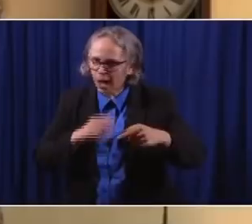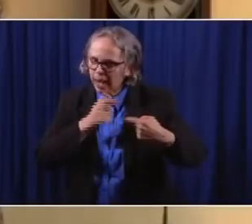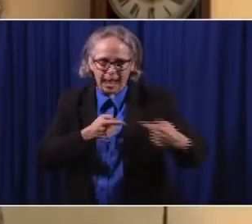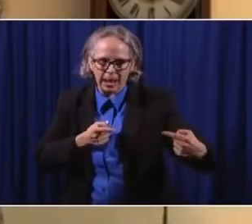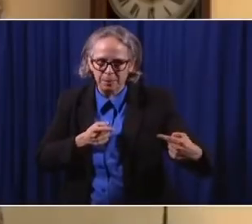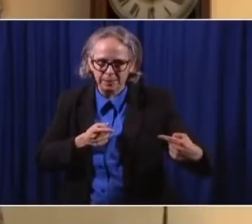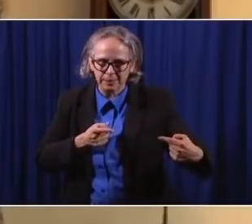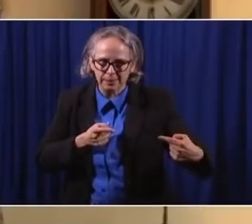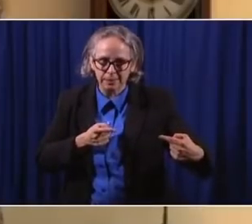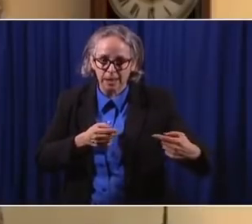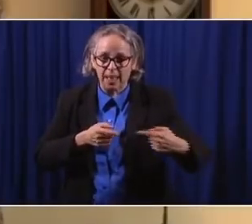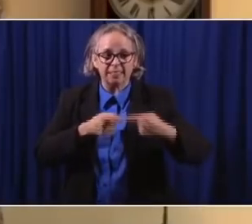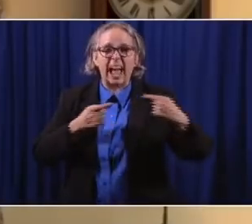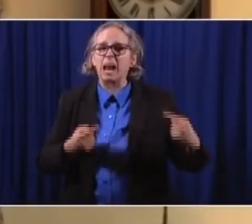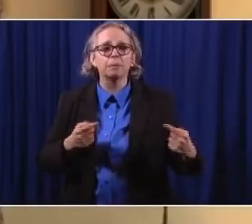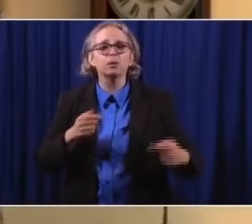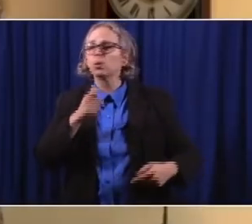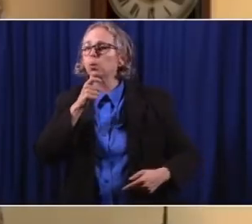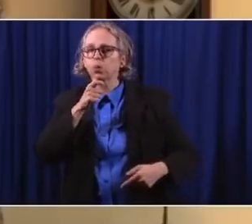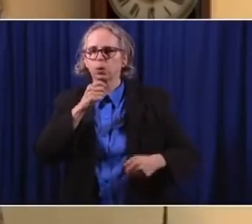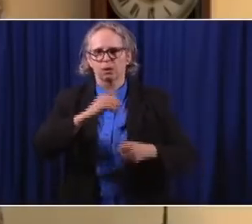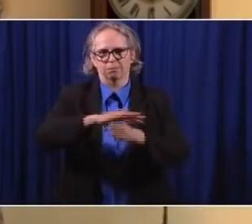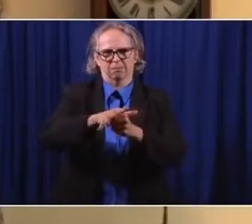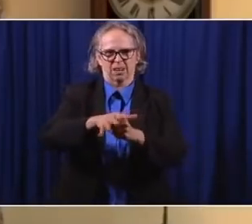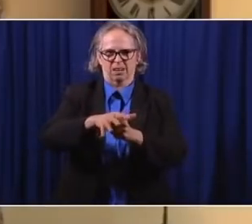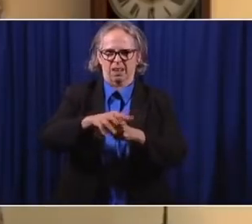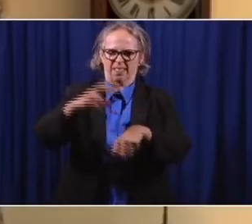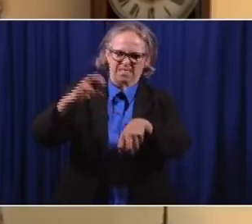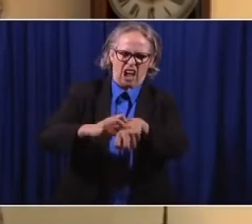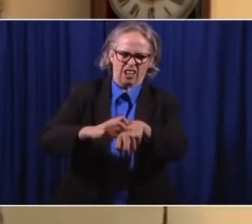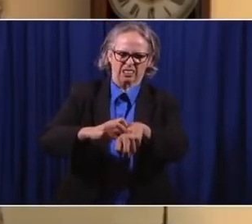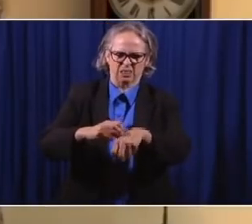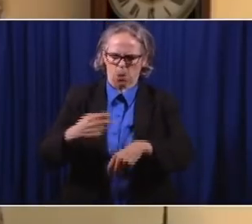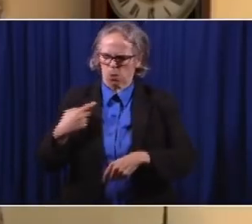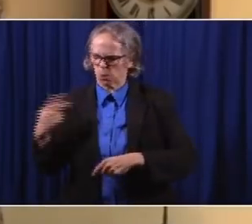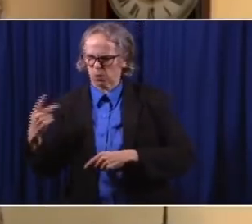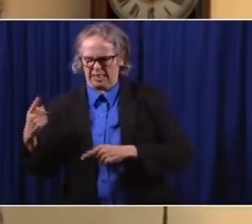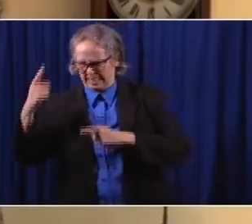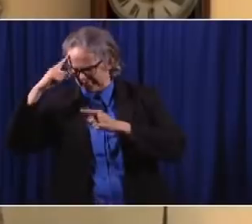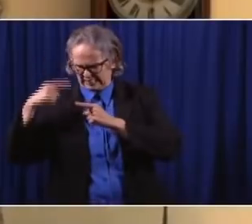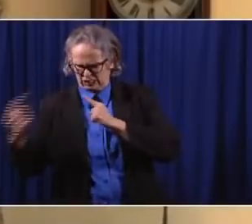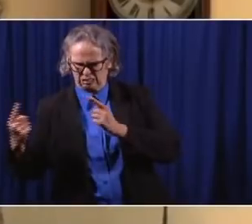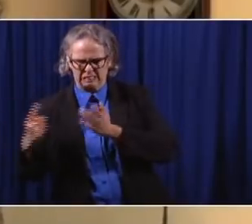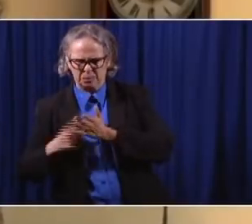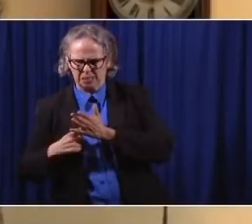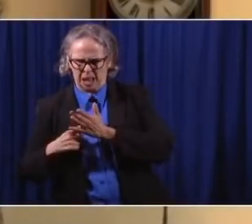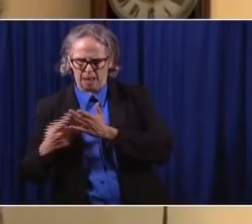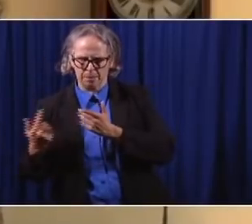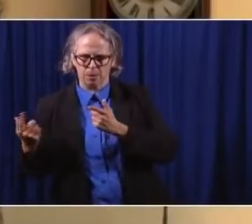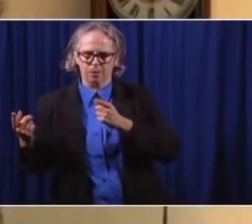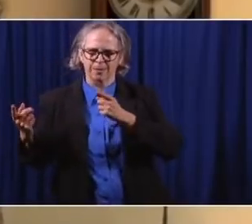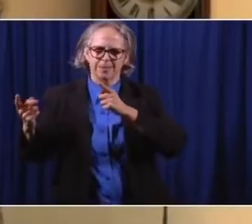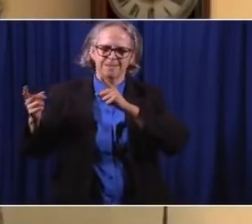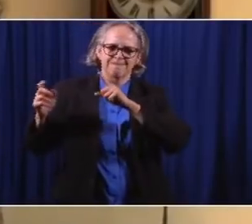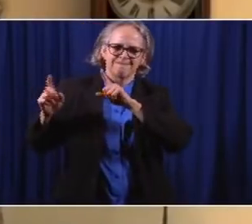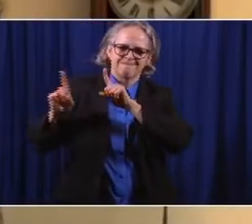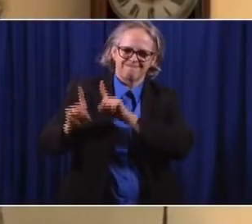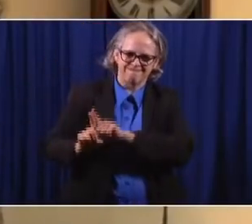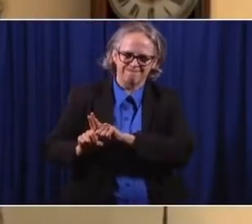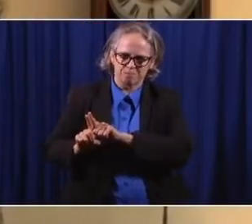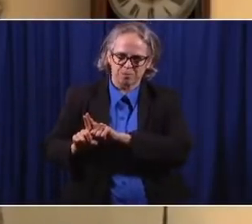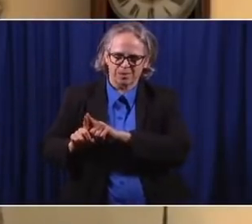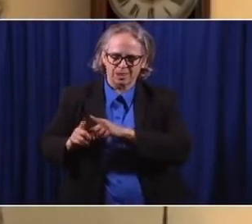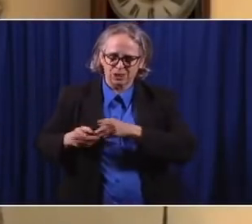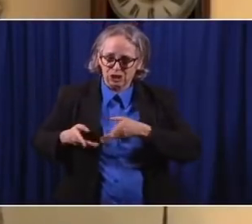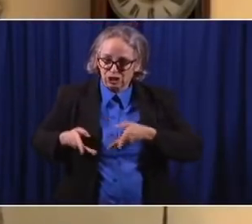can disagree sometimes about how to fight it, and we can have disagreements, but in conflict sometimes. But let's